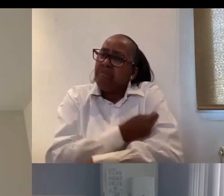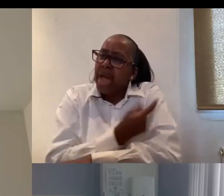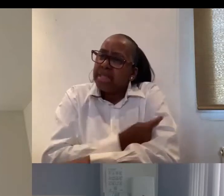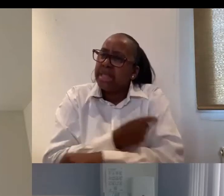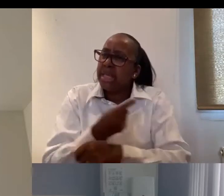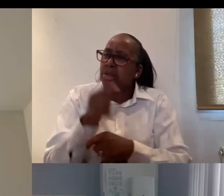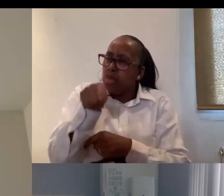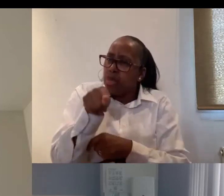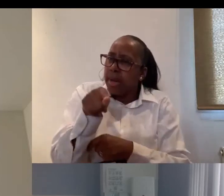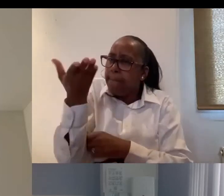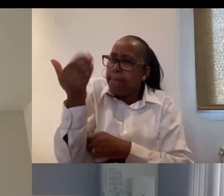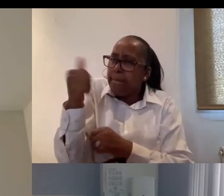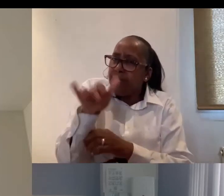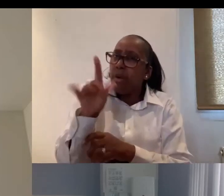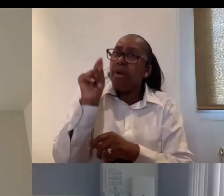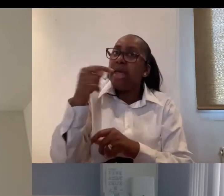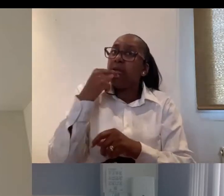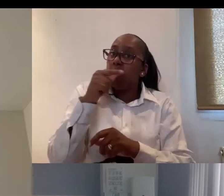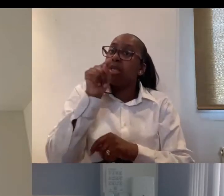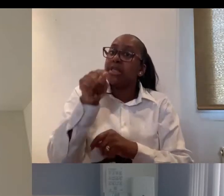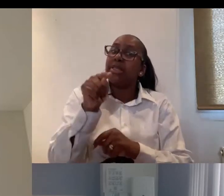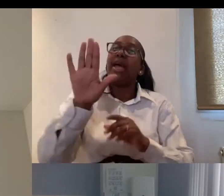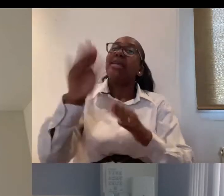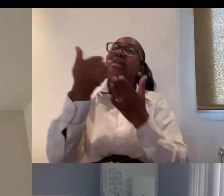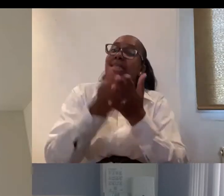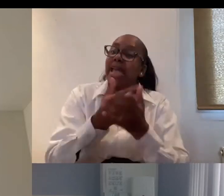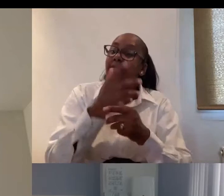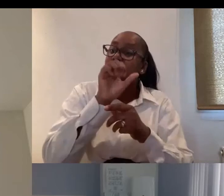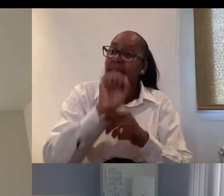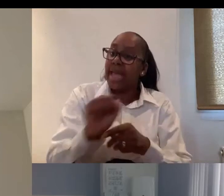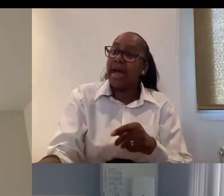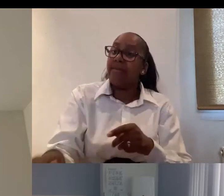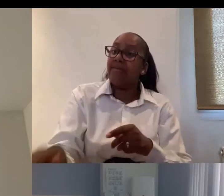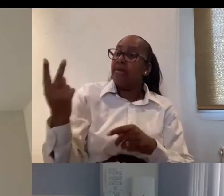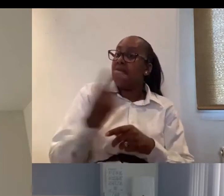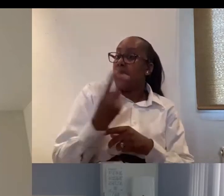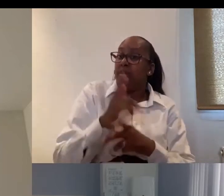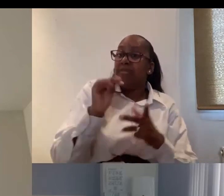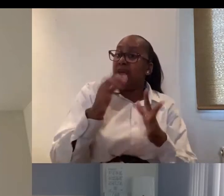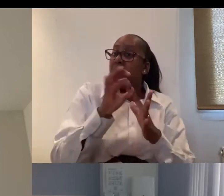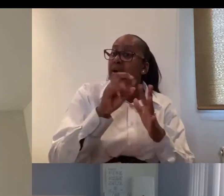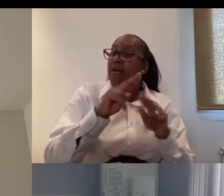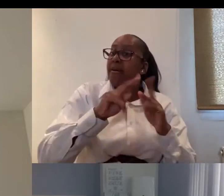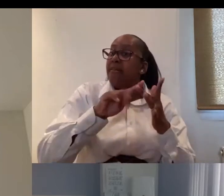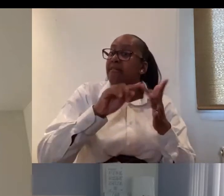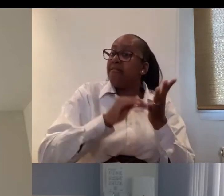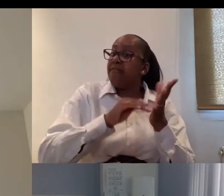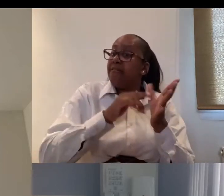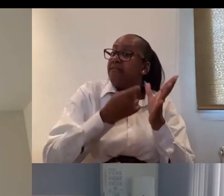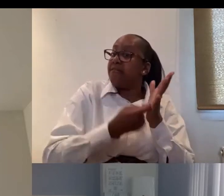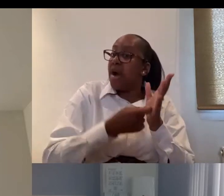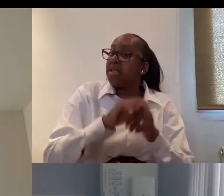the guidance suggests that you can actually still safely have either vaccine, the Pfizer or the Oxford. But my